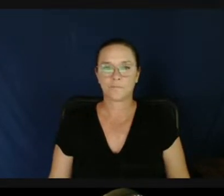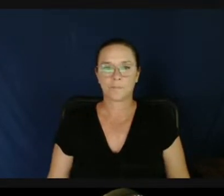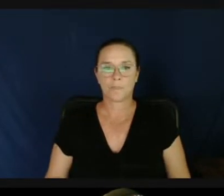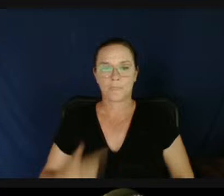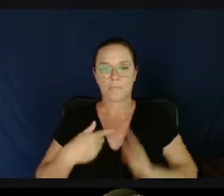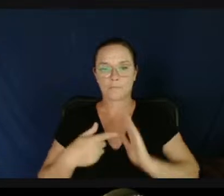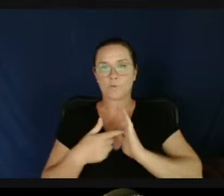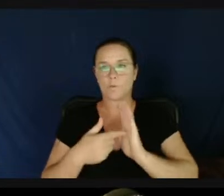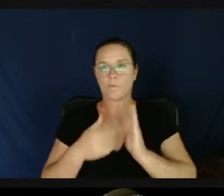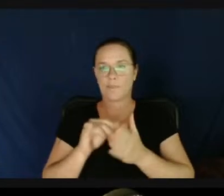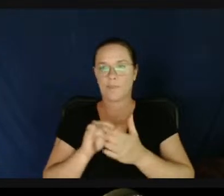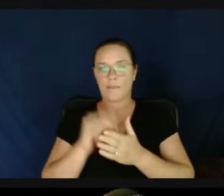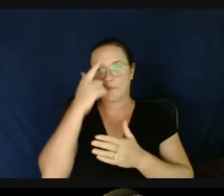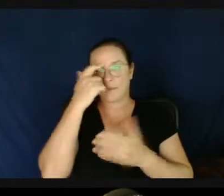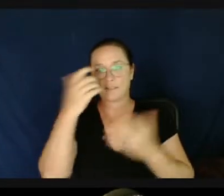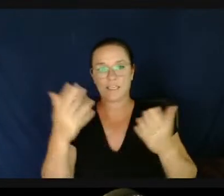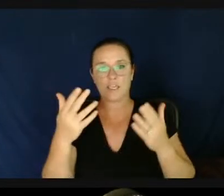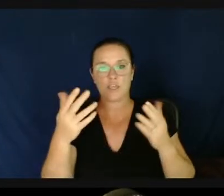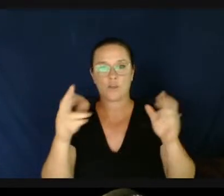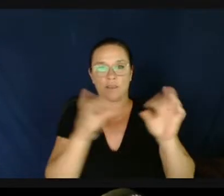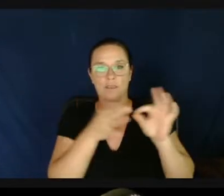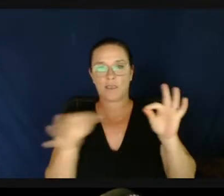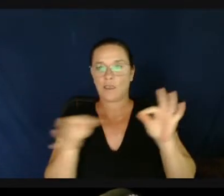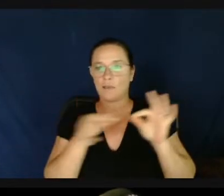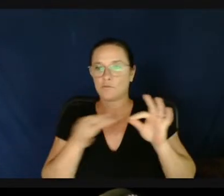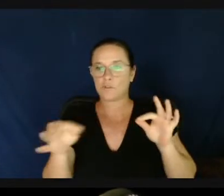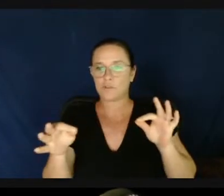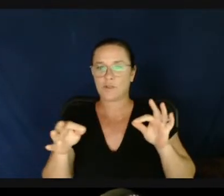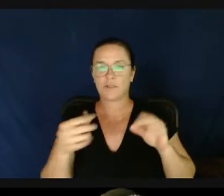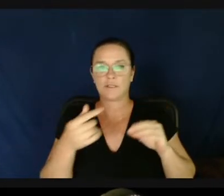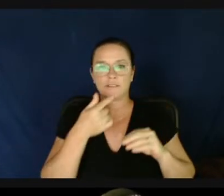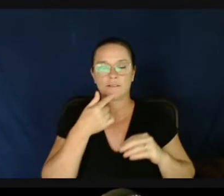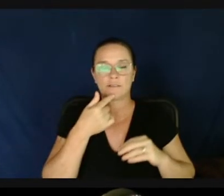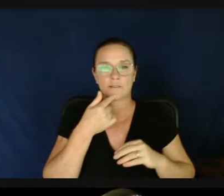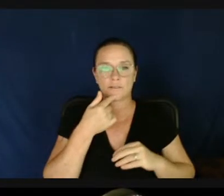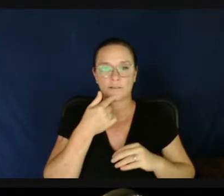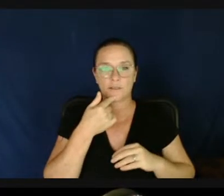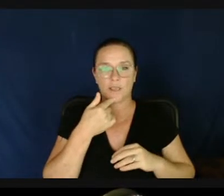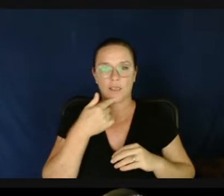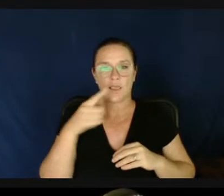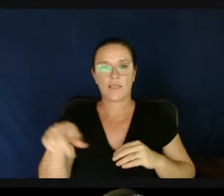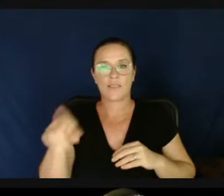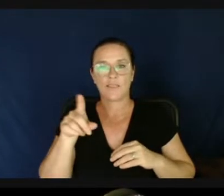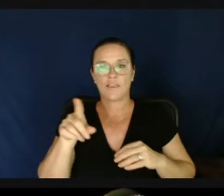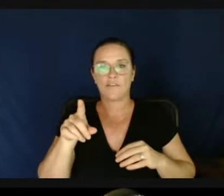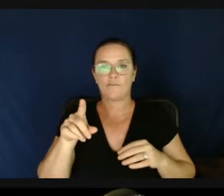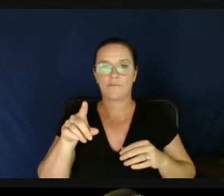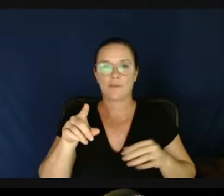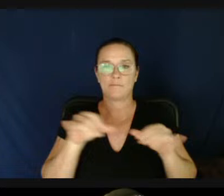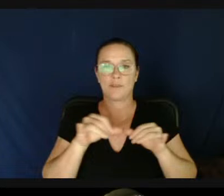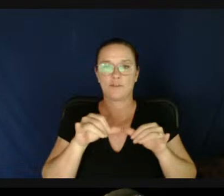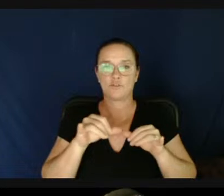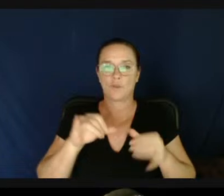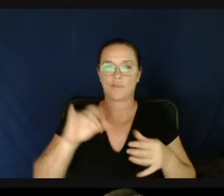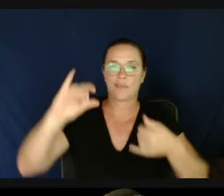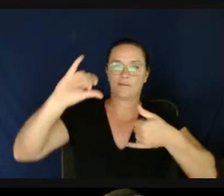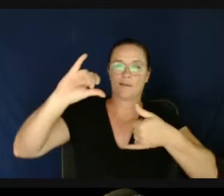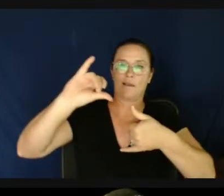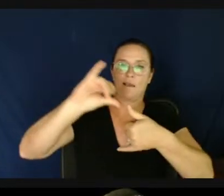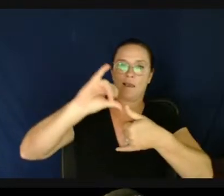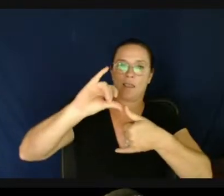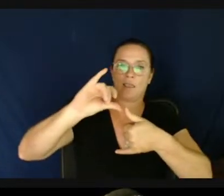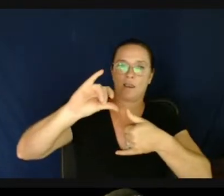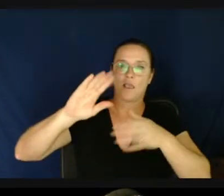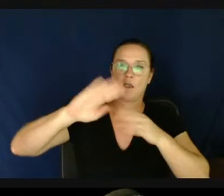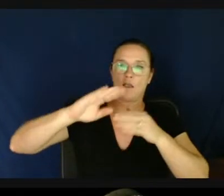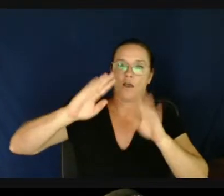because here in the caption of this one, they note that they have been measuring the height of the crater wall behind the vents using